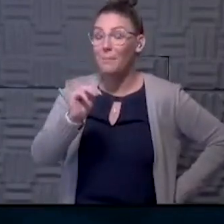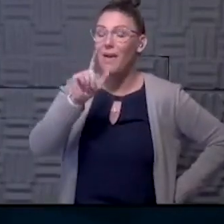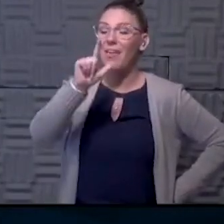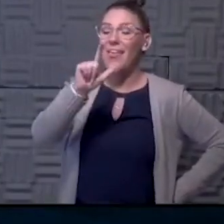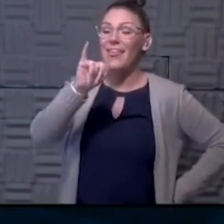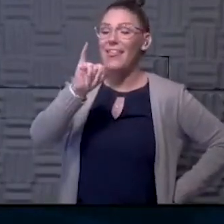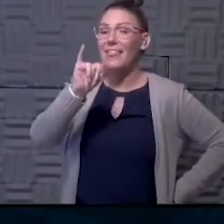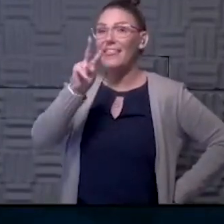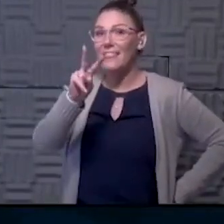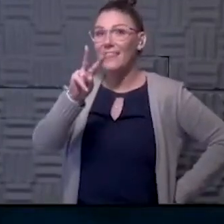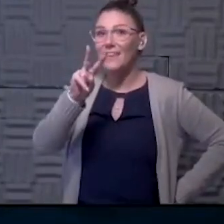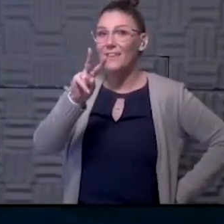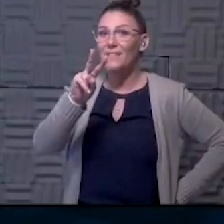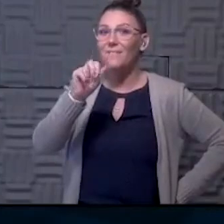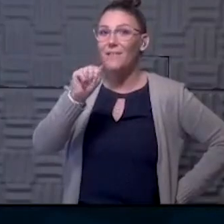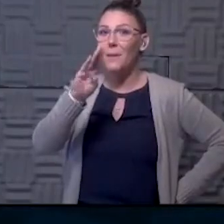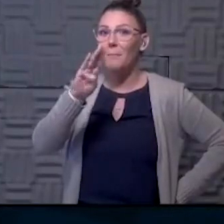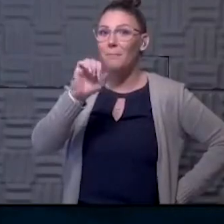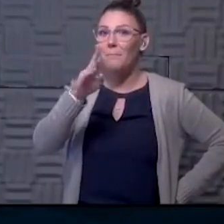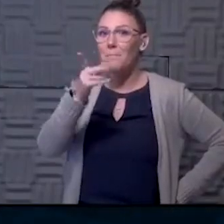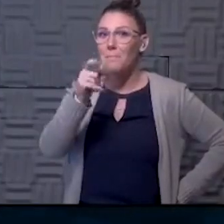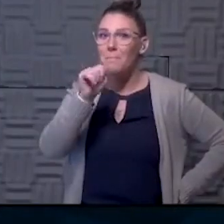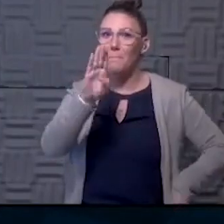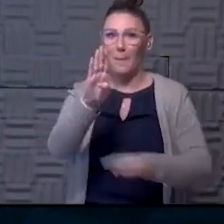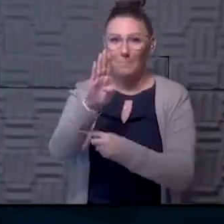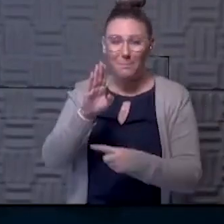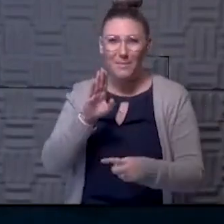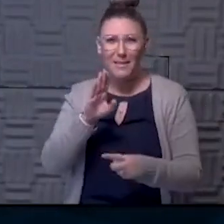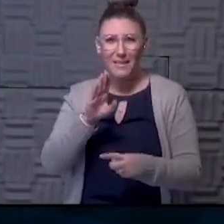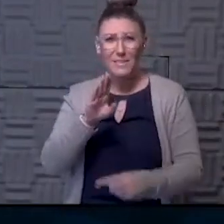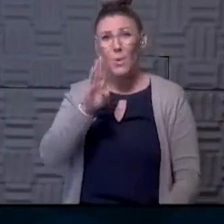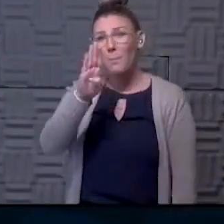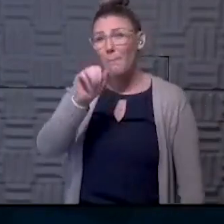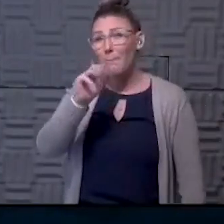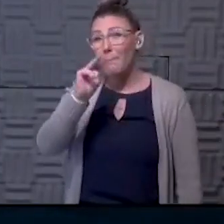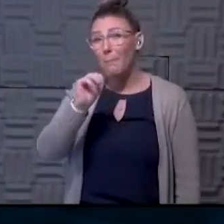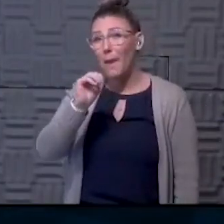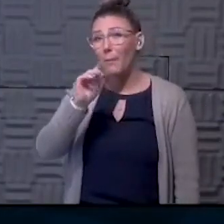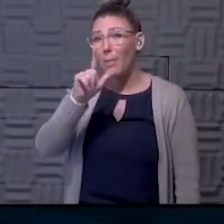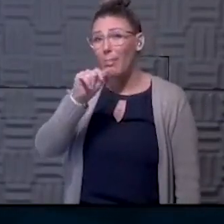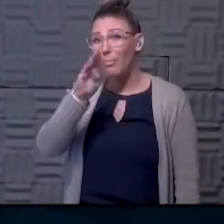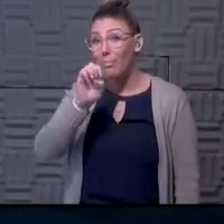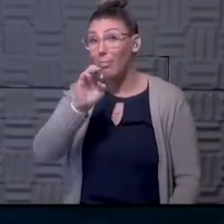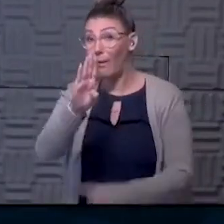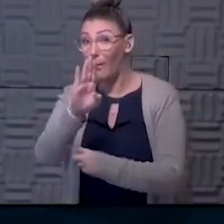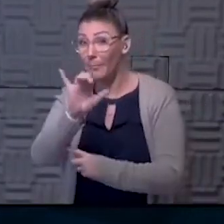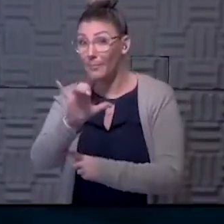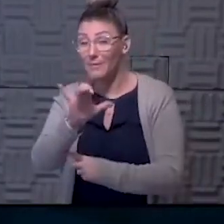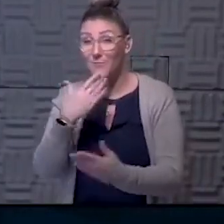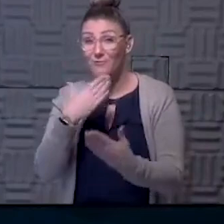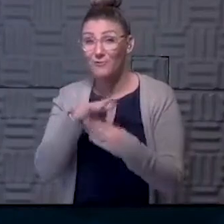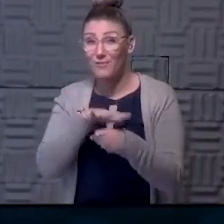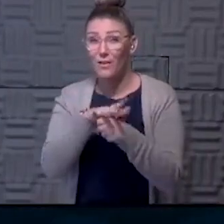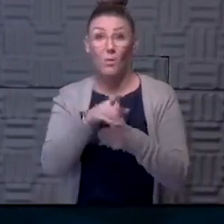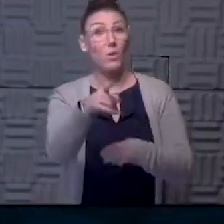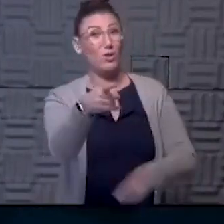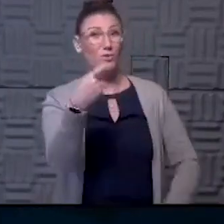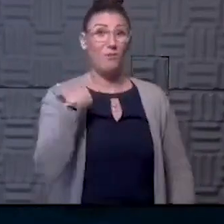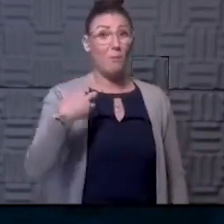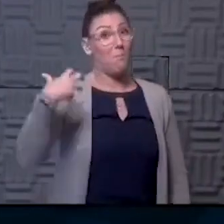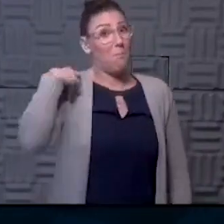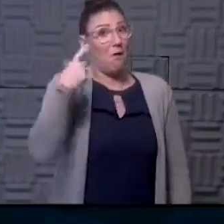Bamlanivimab. Bamlanivimab. Okay. Now, can you just say Bamlan? Is that good enough? You're the boss. You can say whatever you